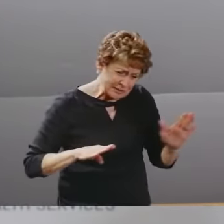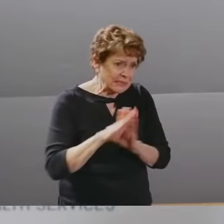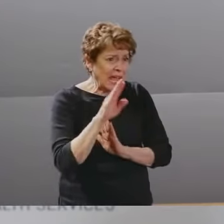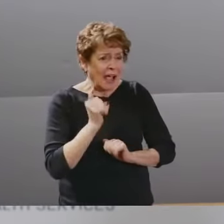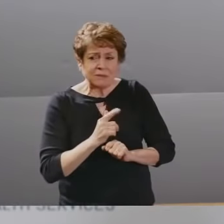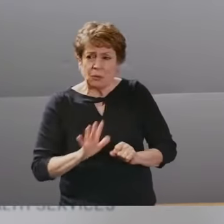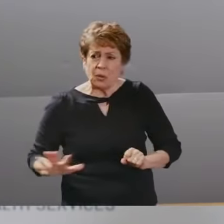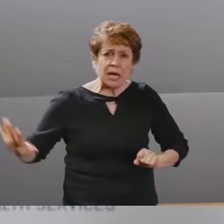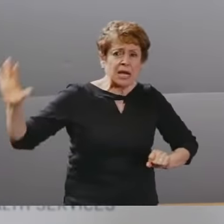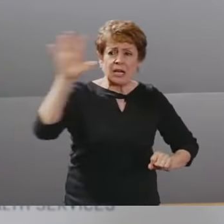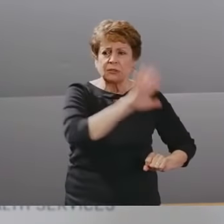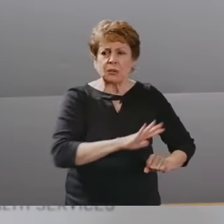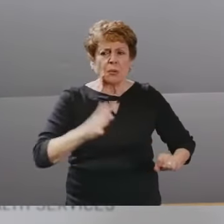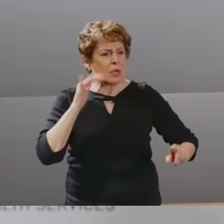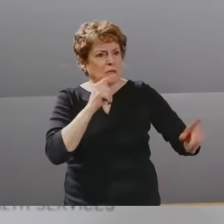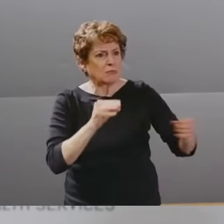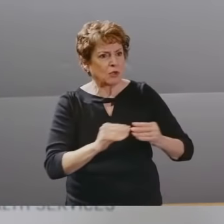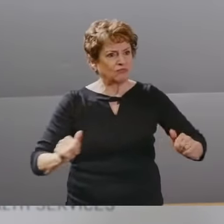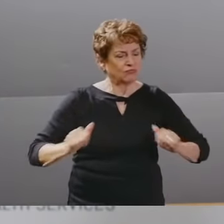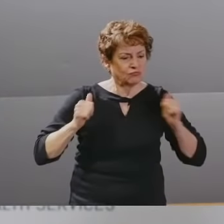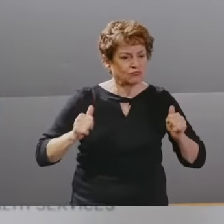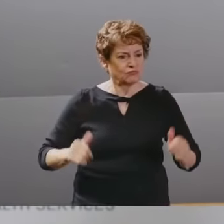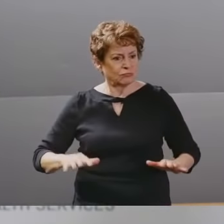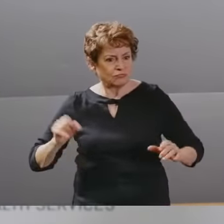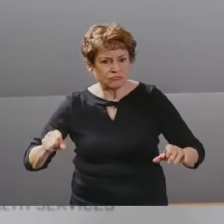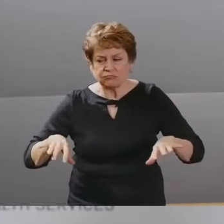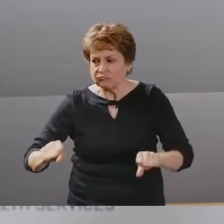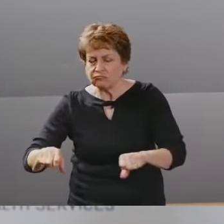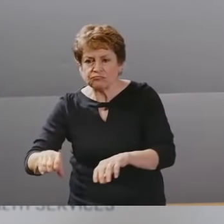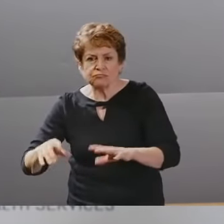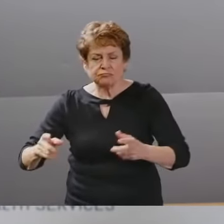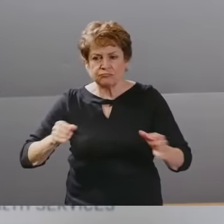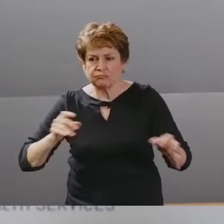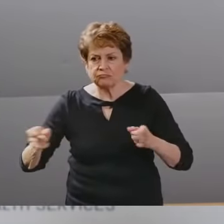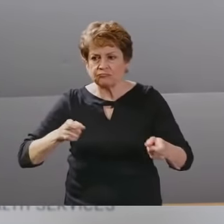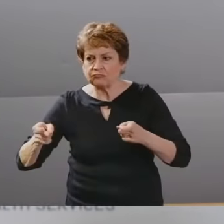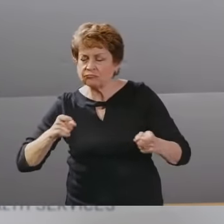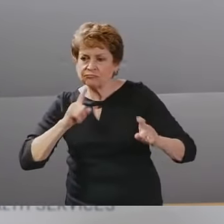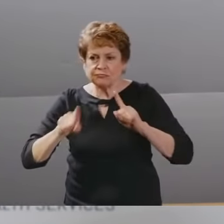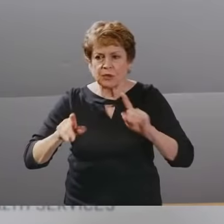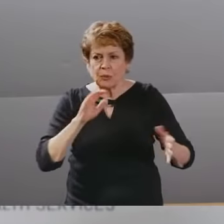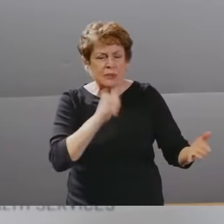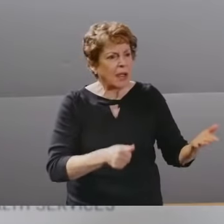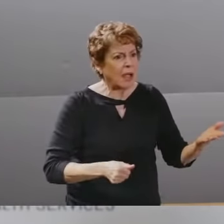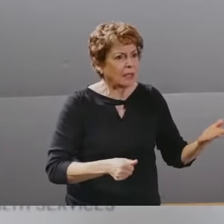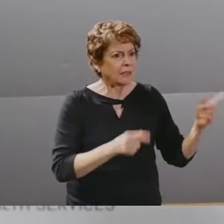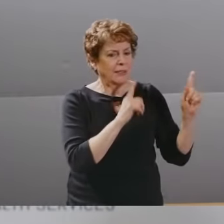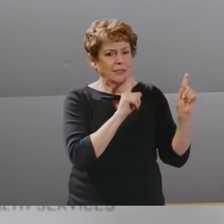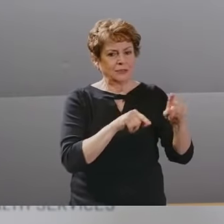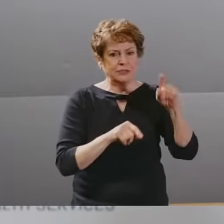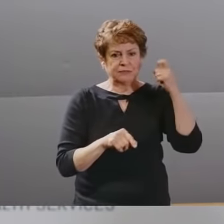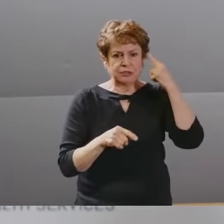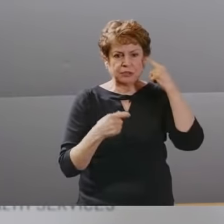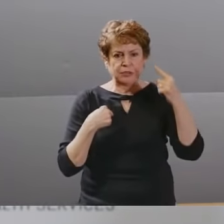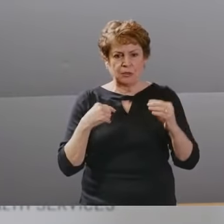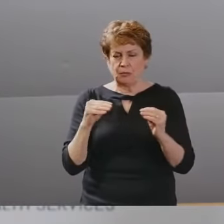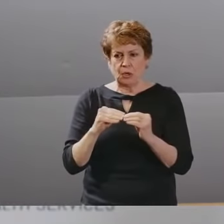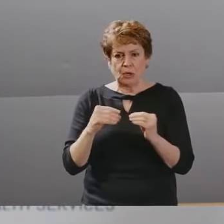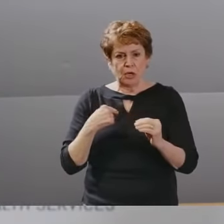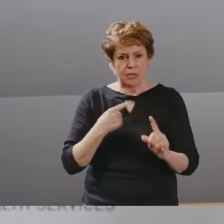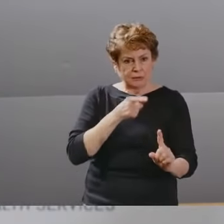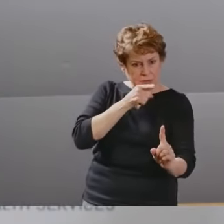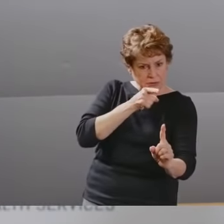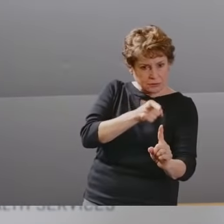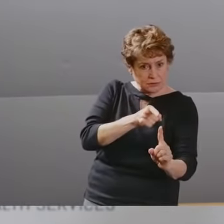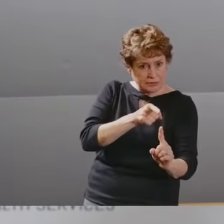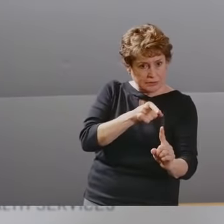you're not taking any more? Well, I take targeted measures. I want to do things in a way that will actually have an effect